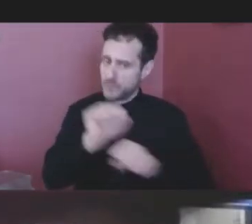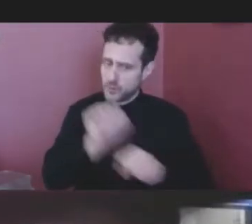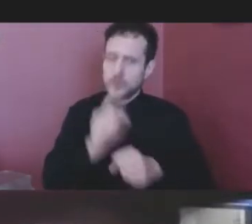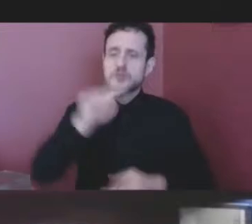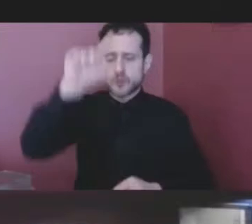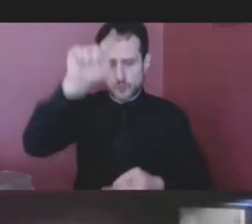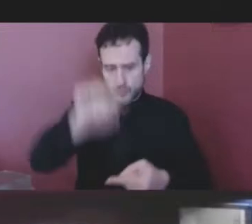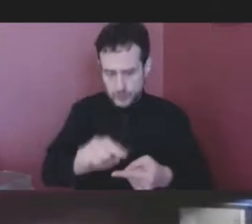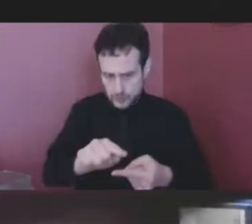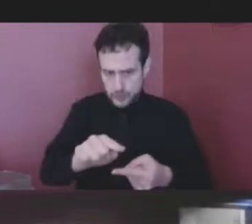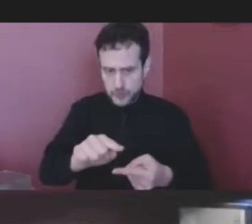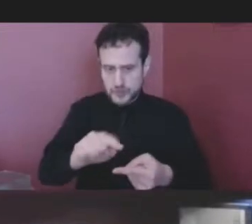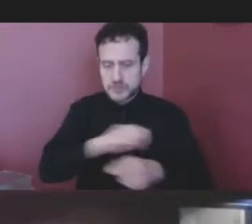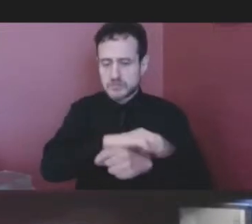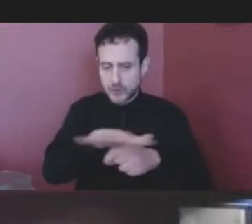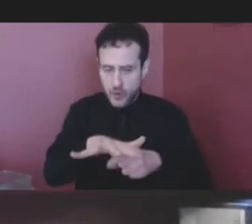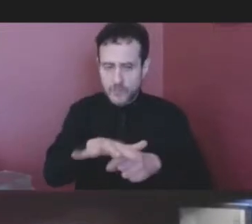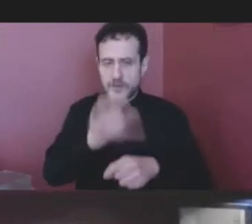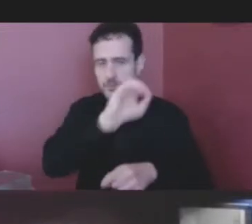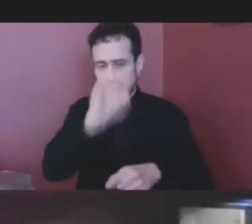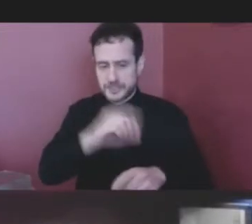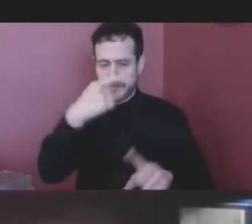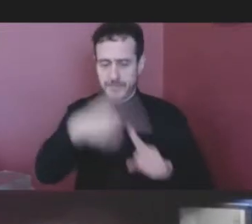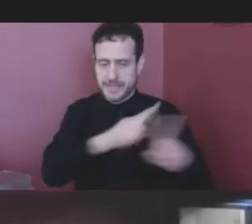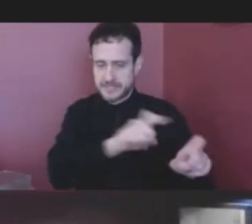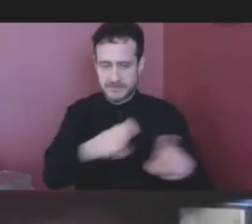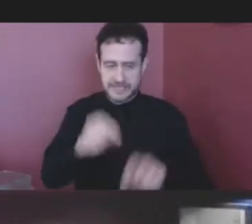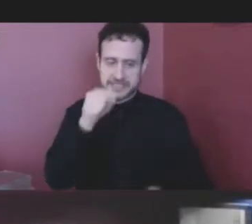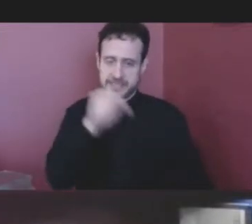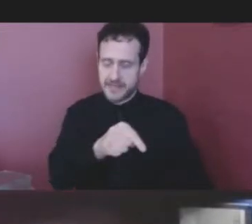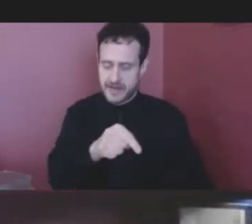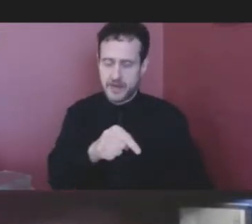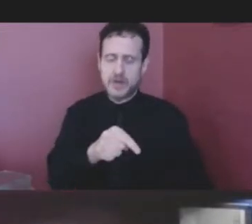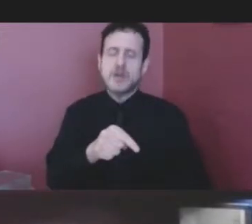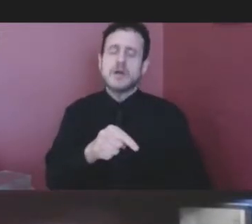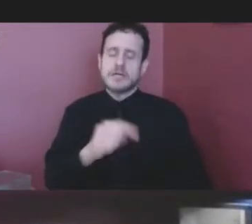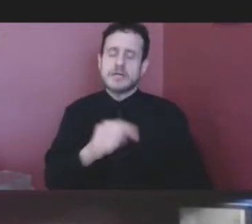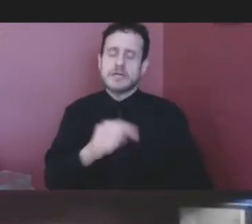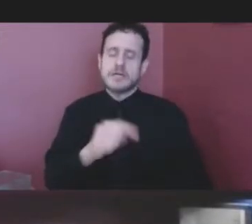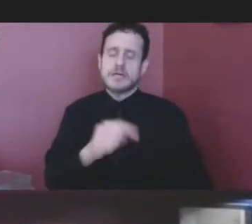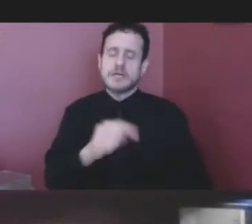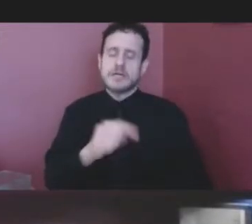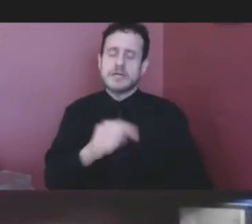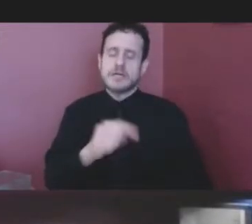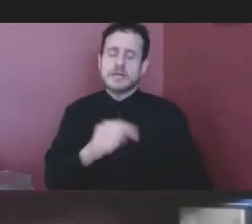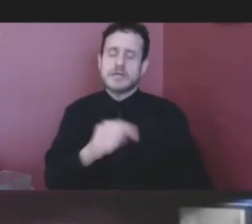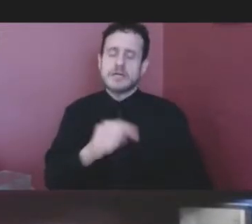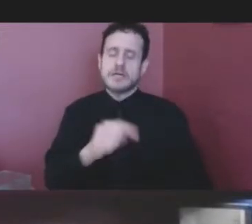We're getting very close. We just need to work on the other counties in the region.